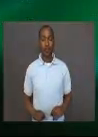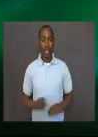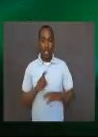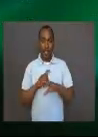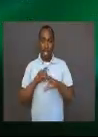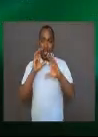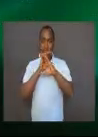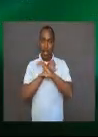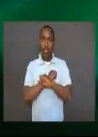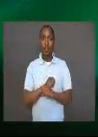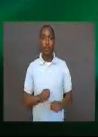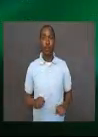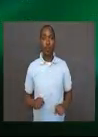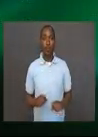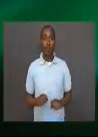Time's up.